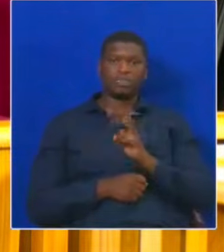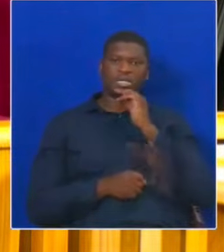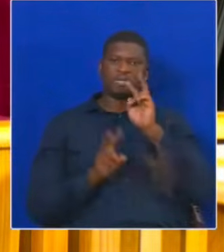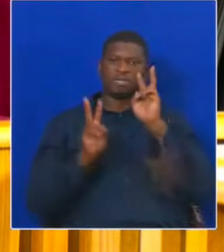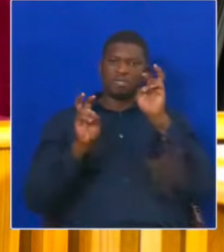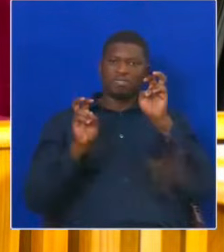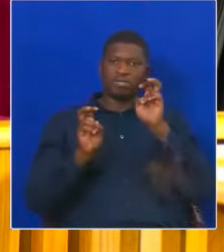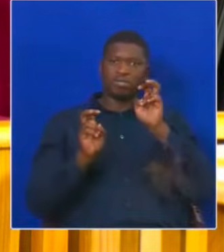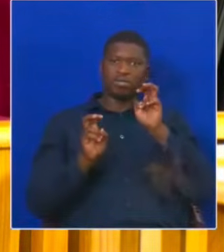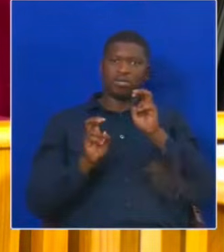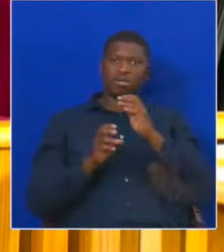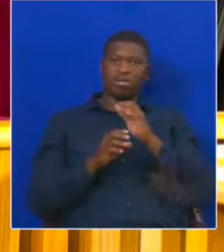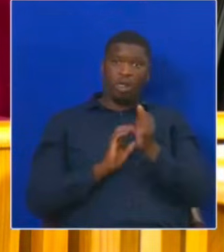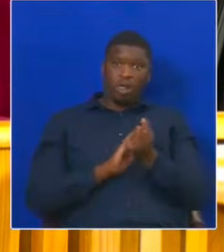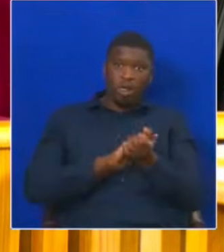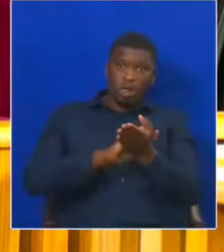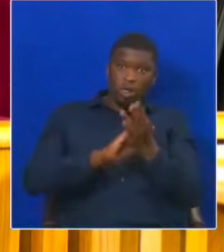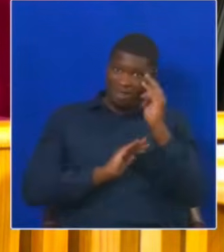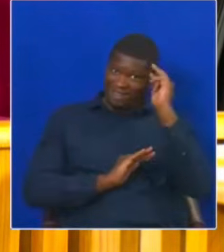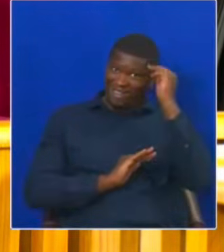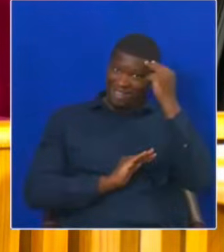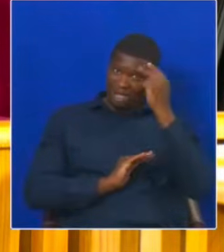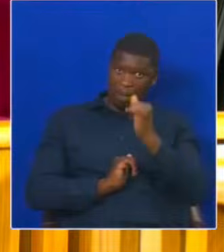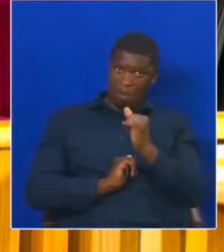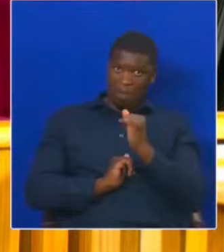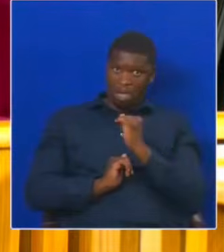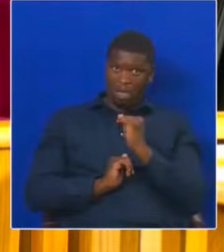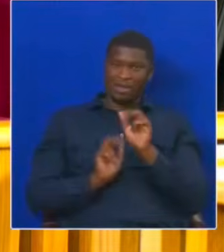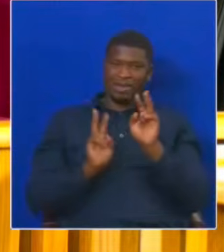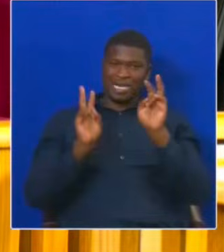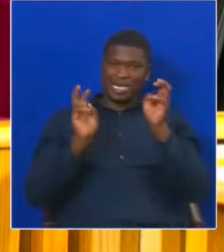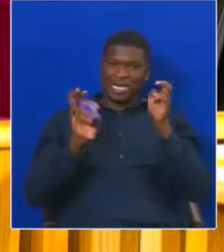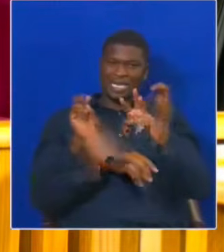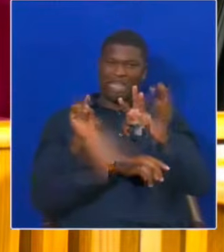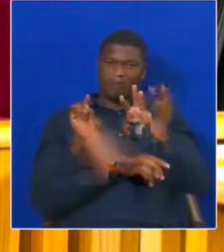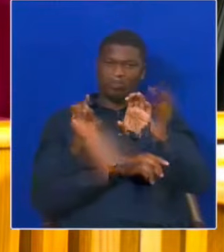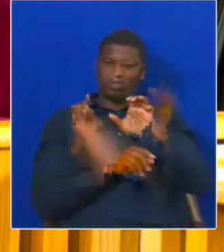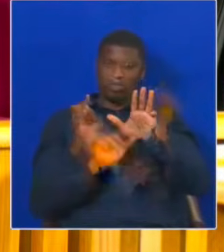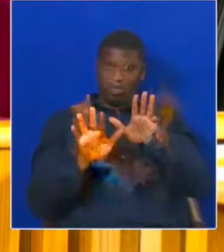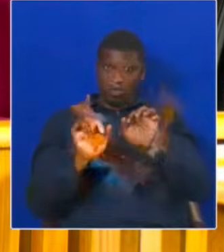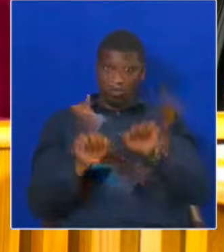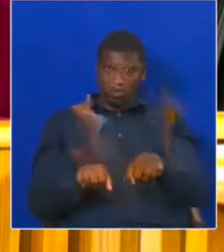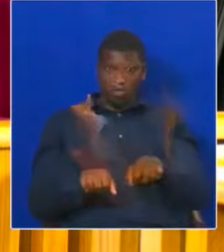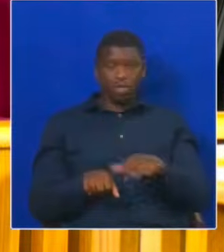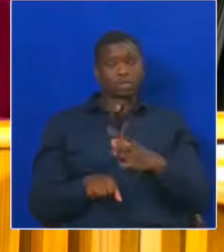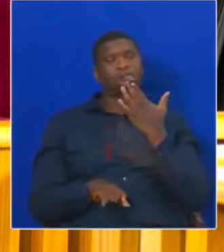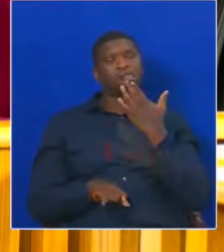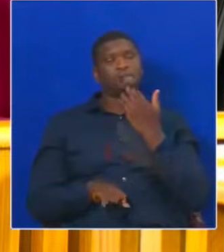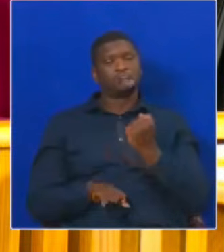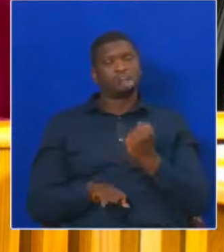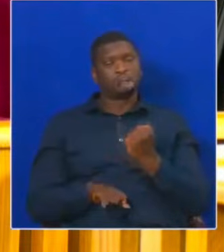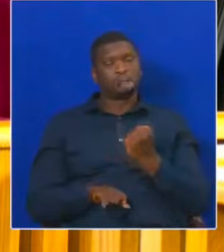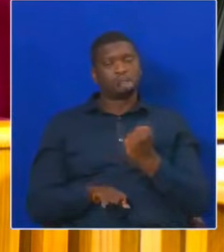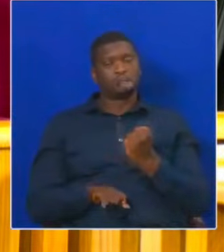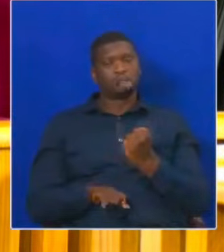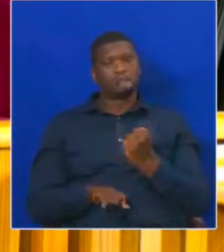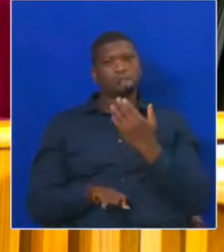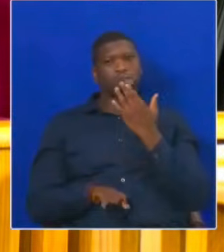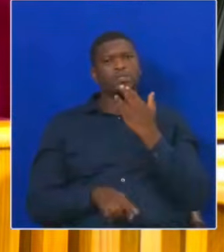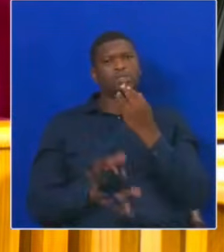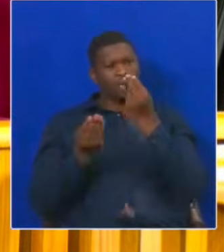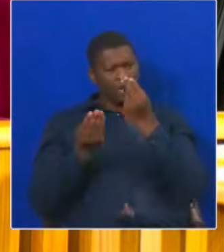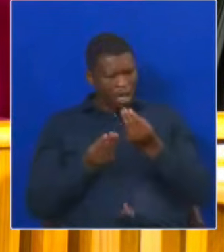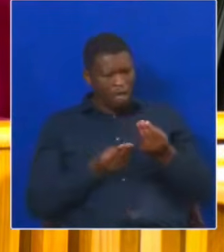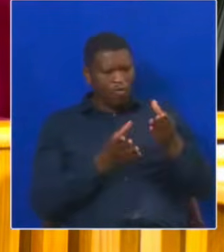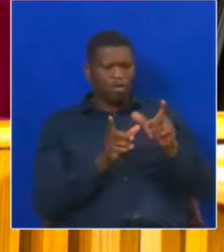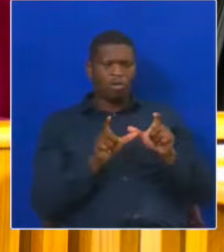WC9. Yeah. That is correct. Please then inform the Commission of the